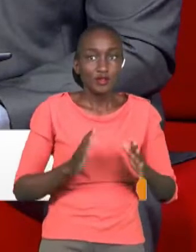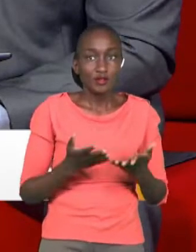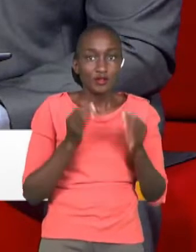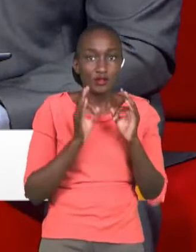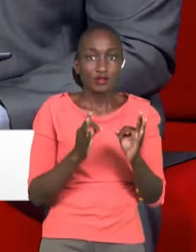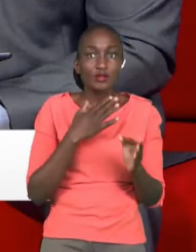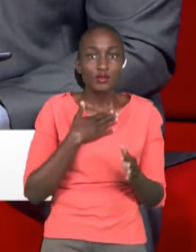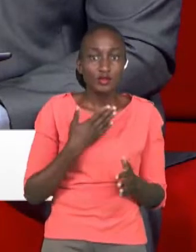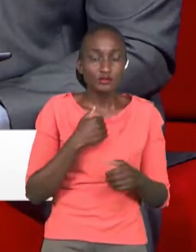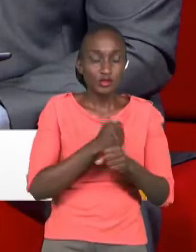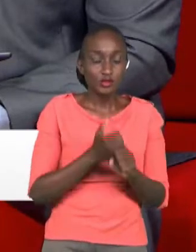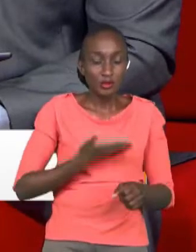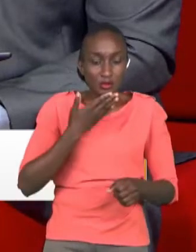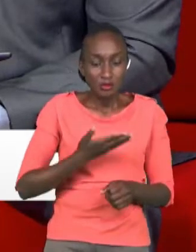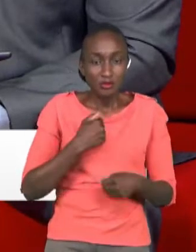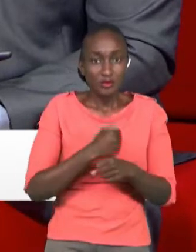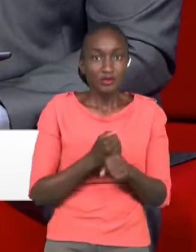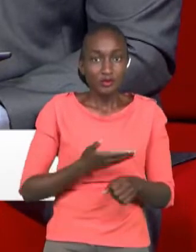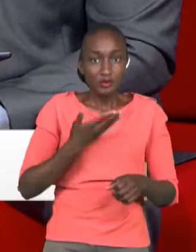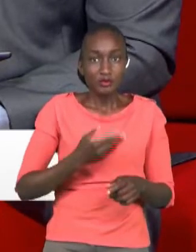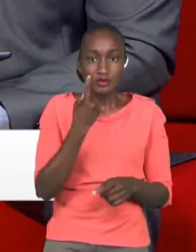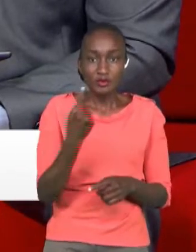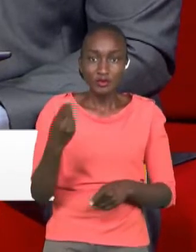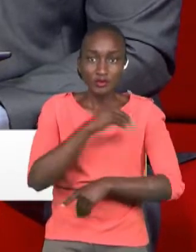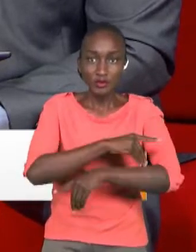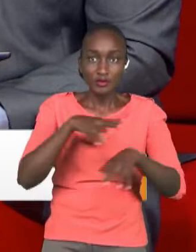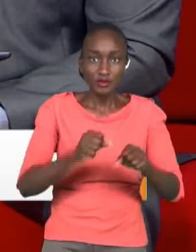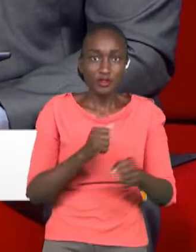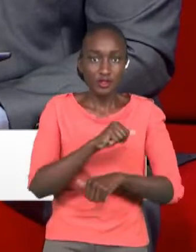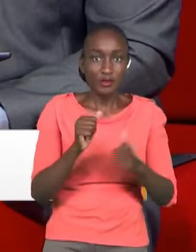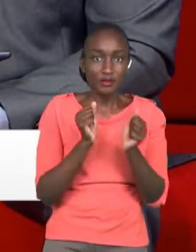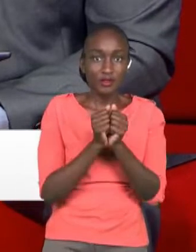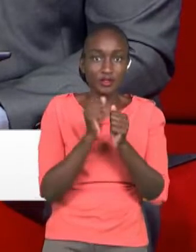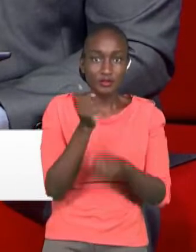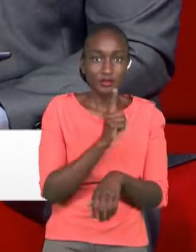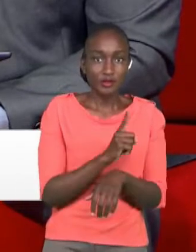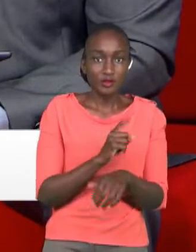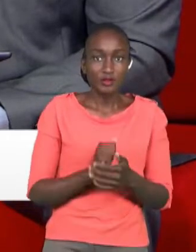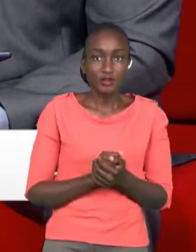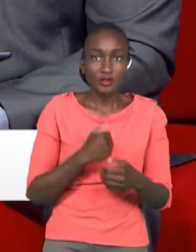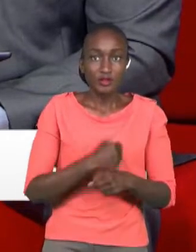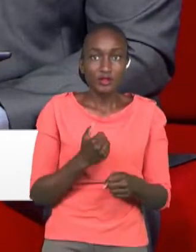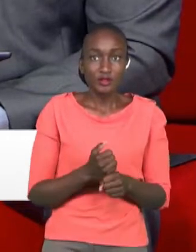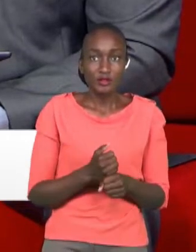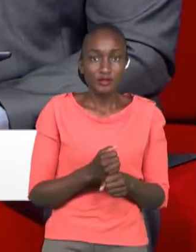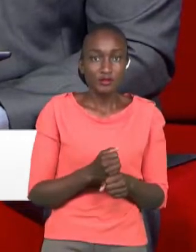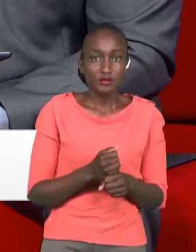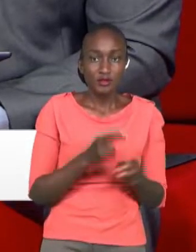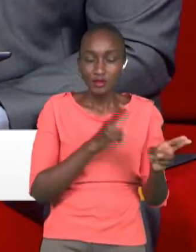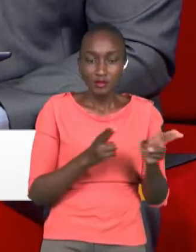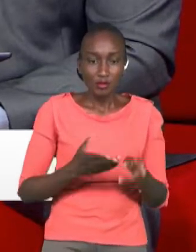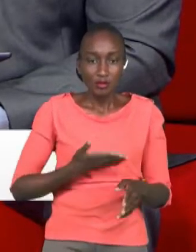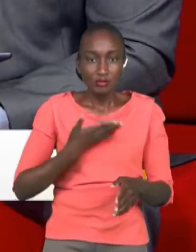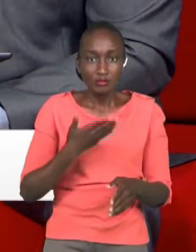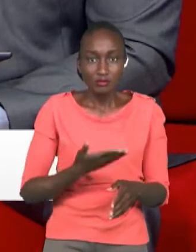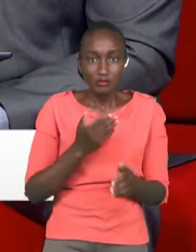do breathing, you can do breathing every day. Right, so you take about 10 minutes and just do like, you know, the breathing,